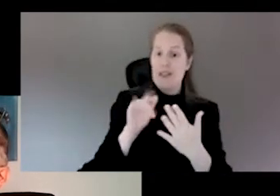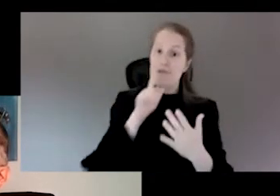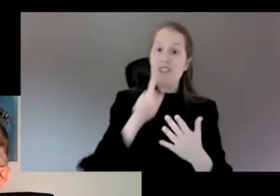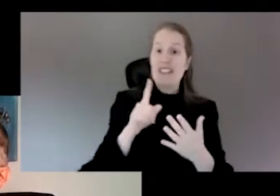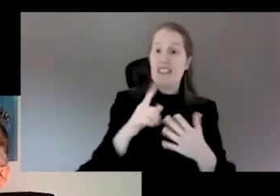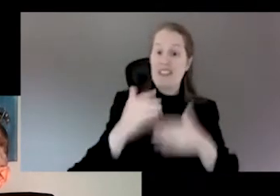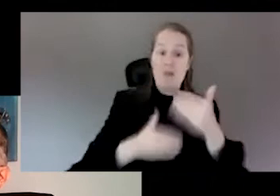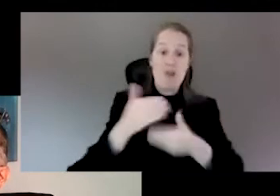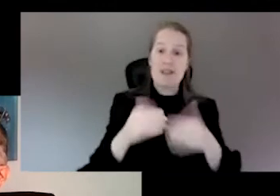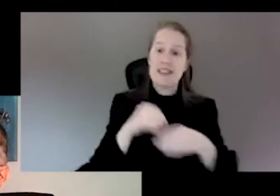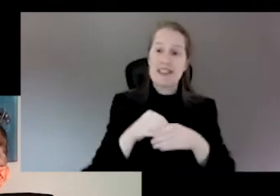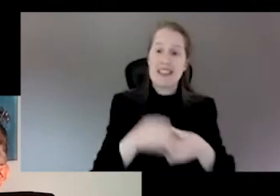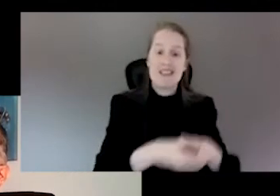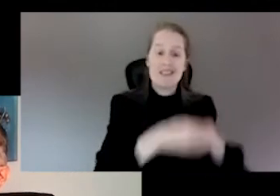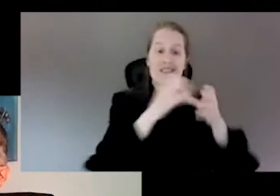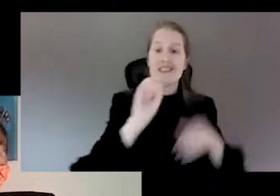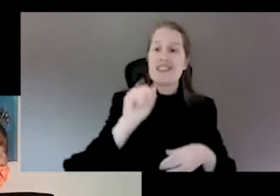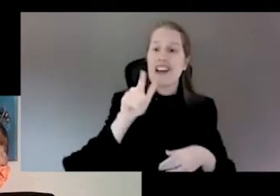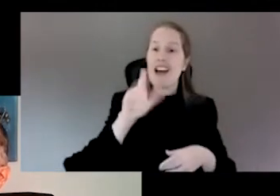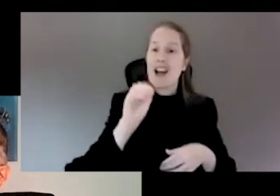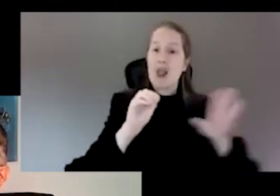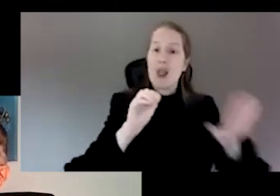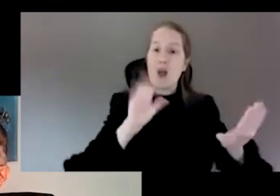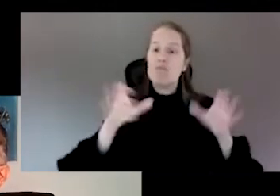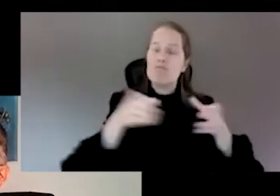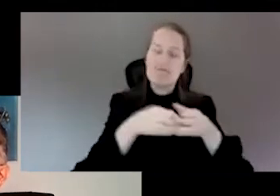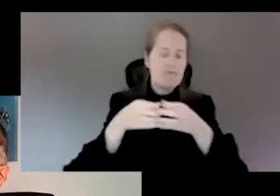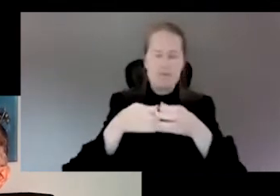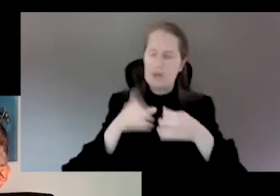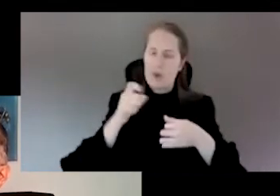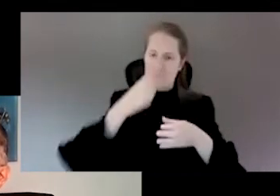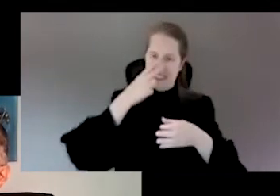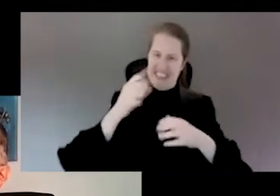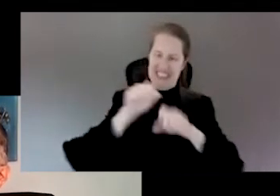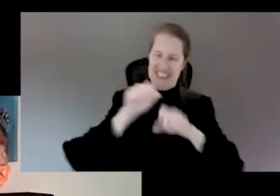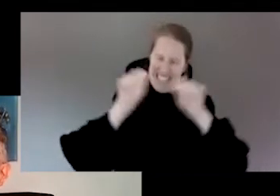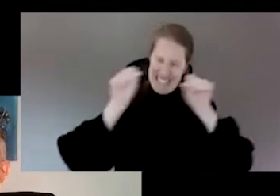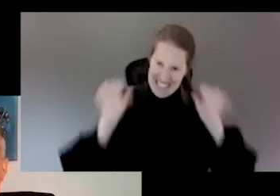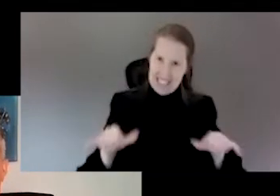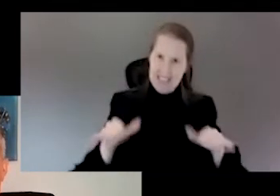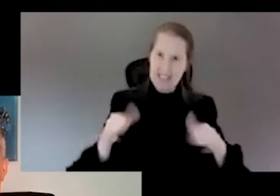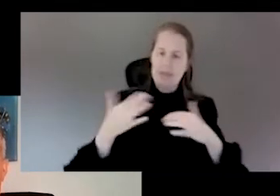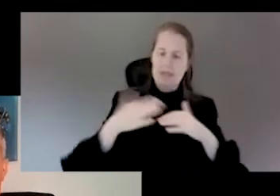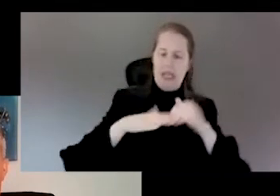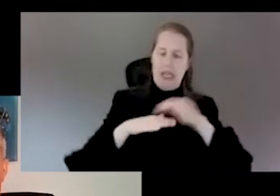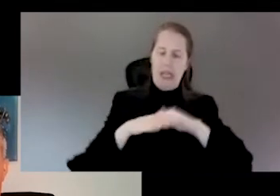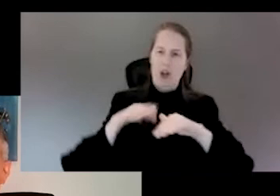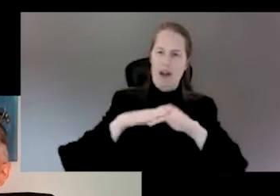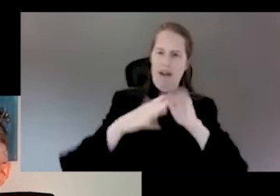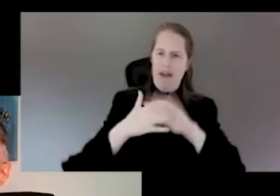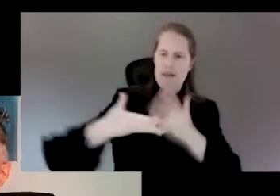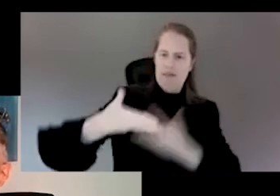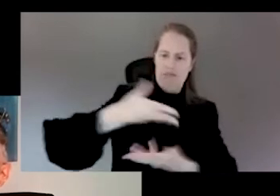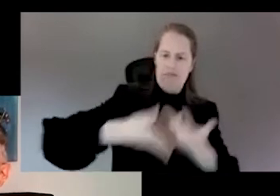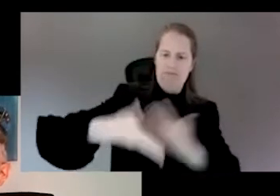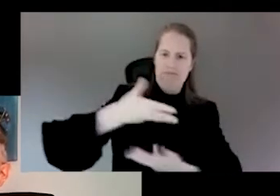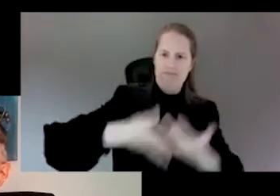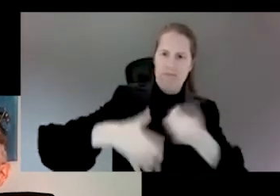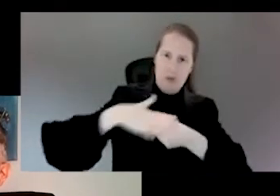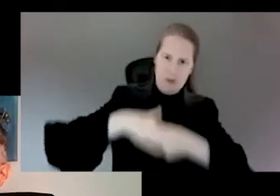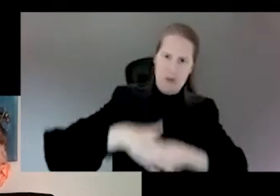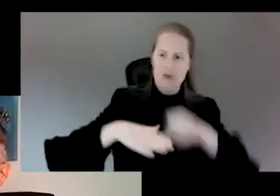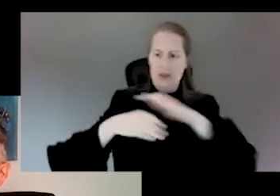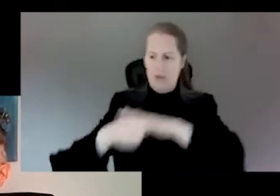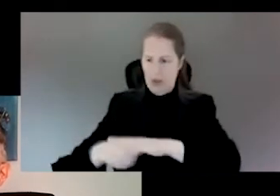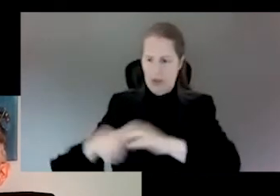but needing to understand how systems of oppression interact with each other, and